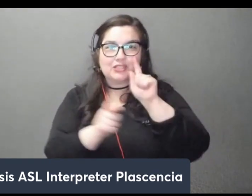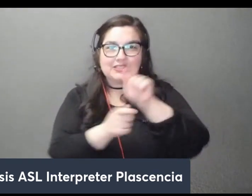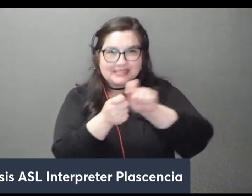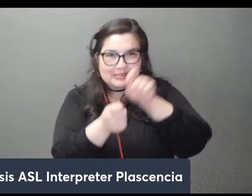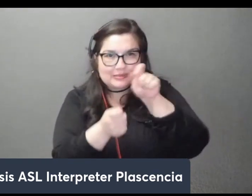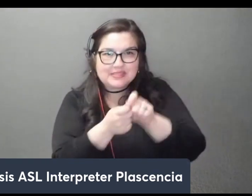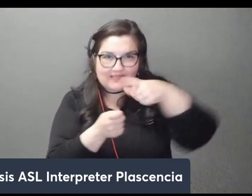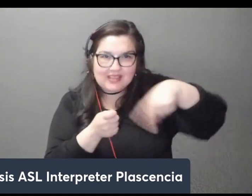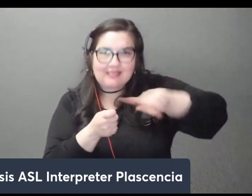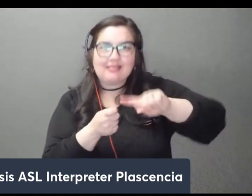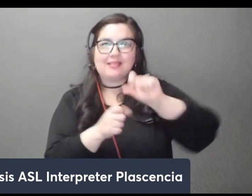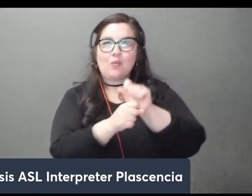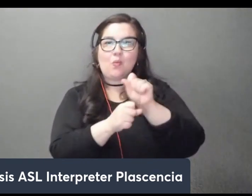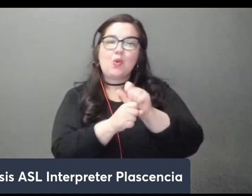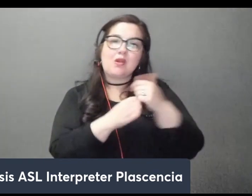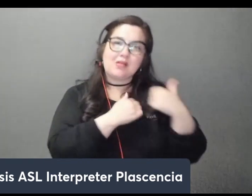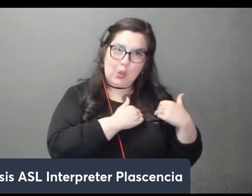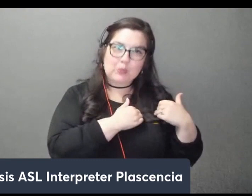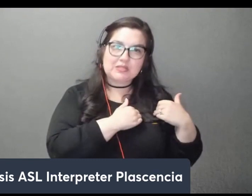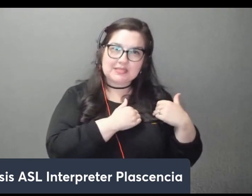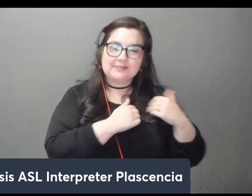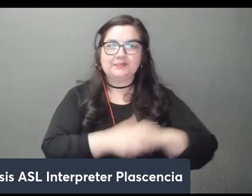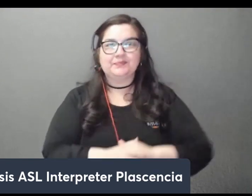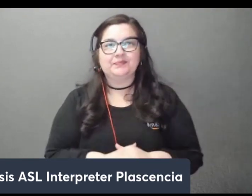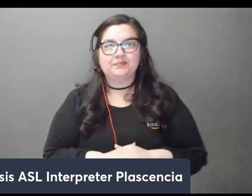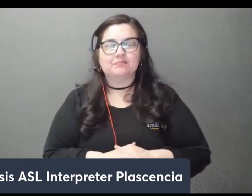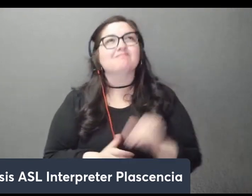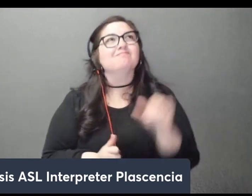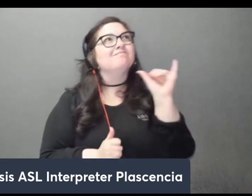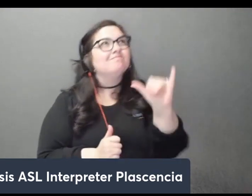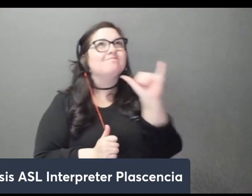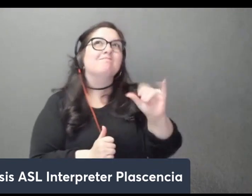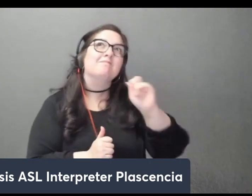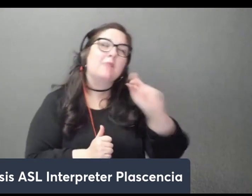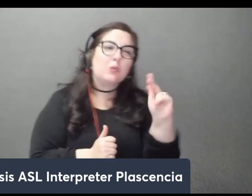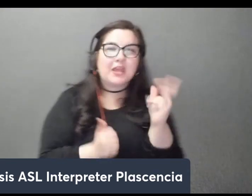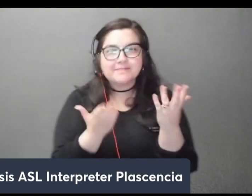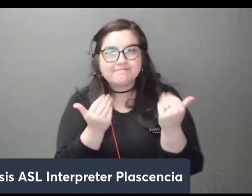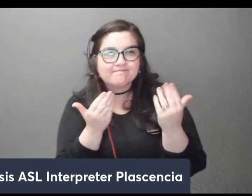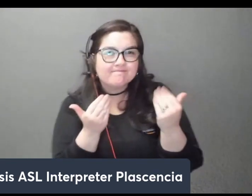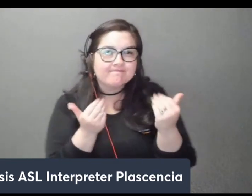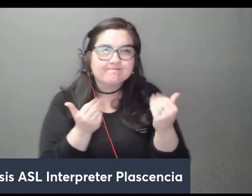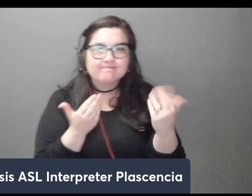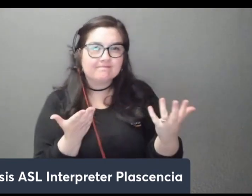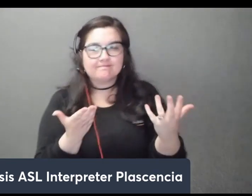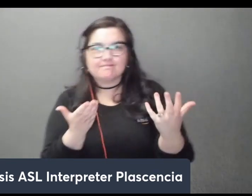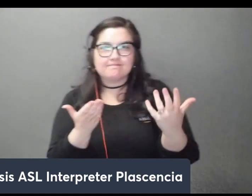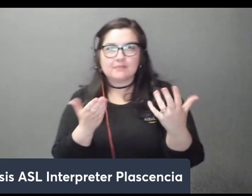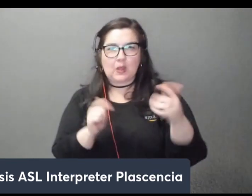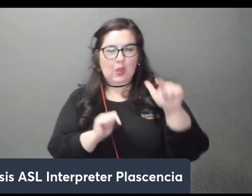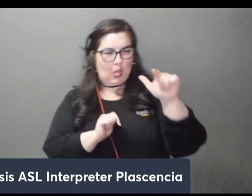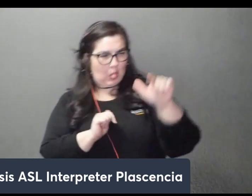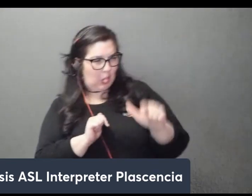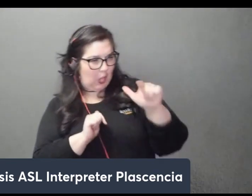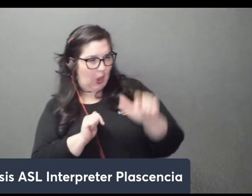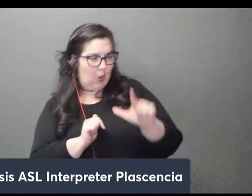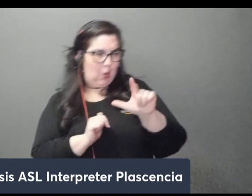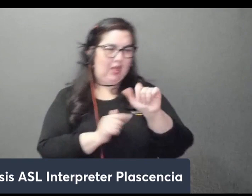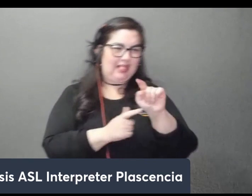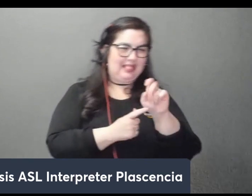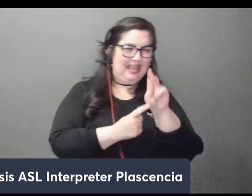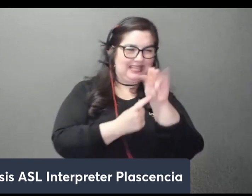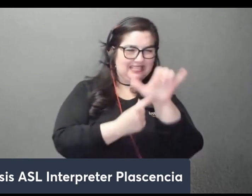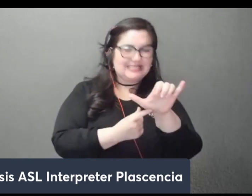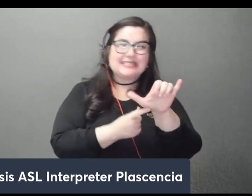these workloads. Okay, so tell us a bit about what is a low latency workload? Like